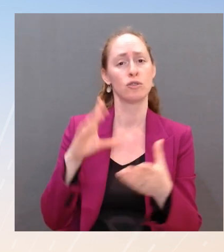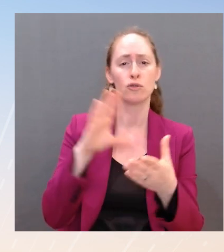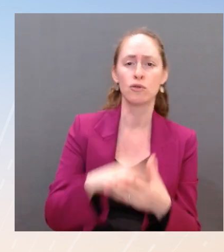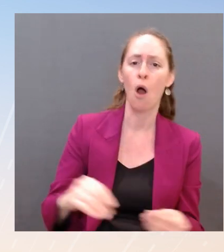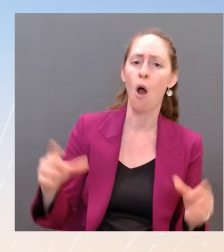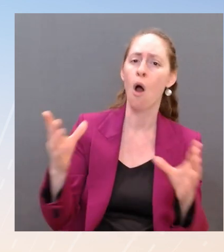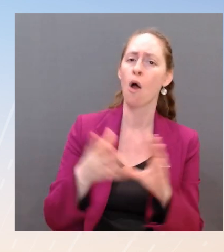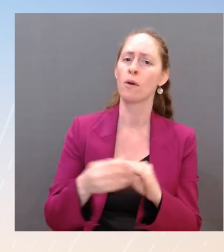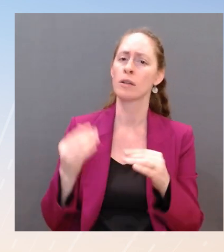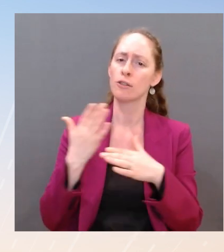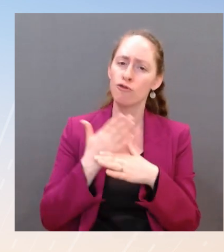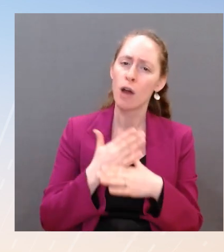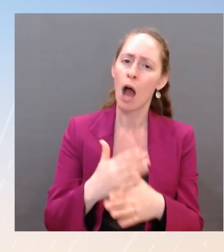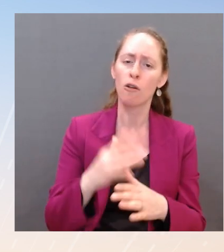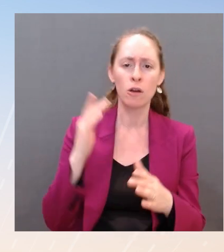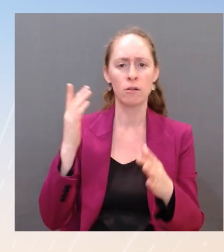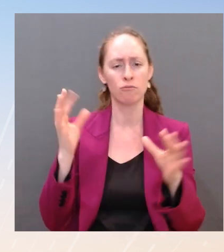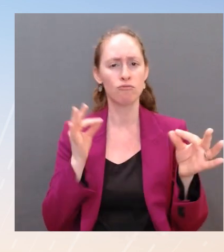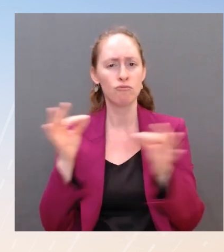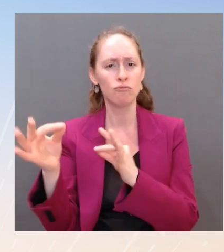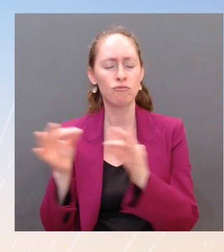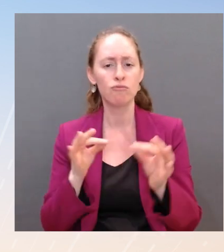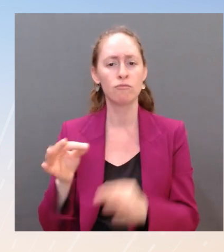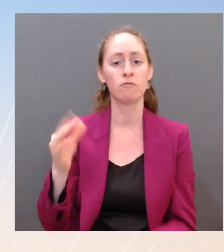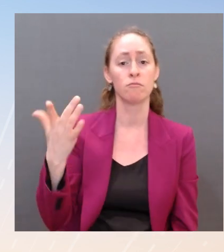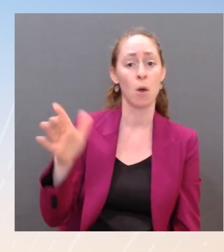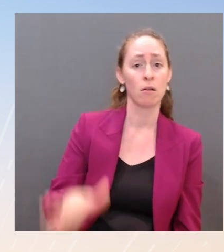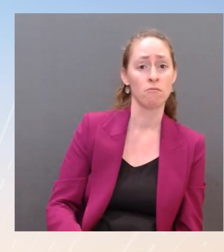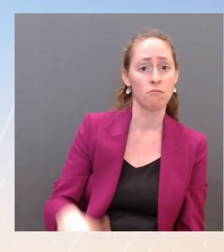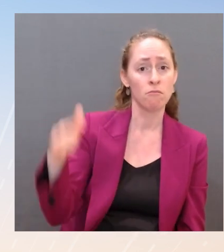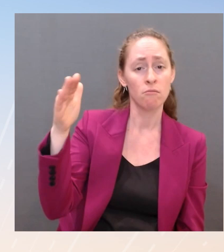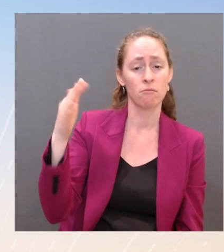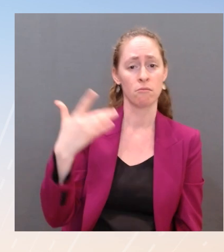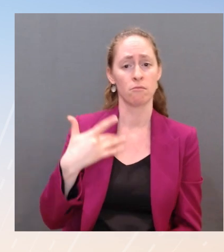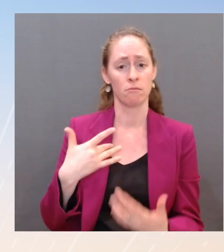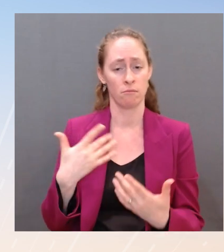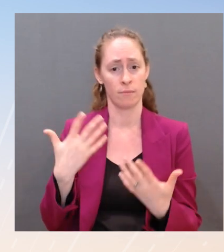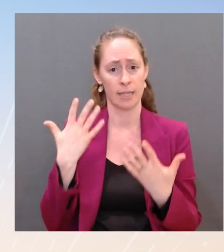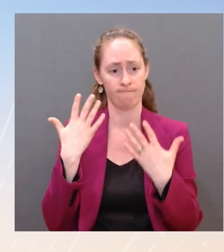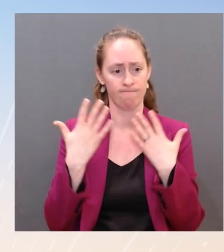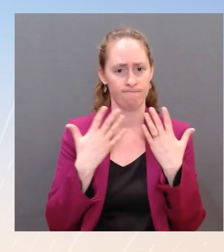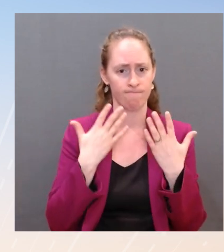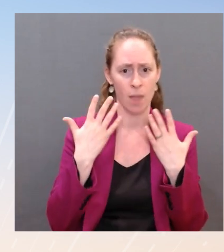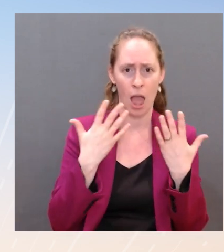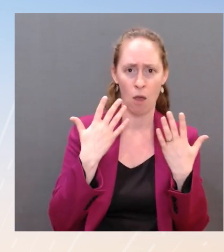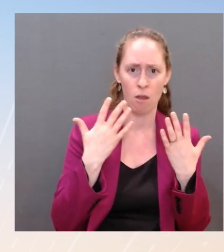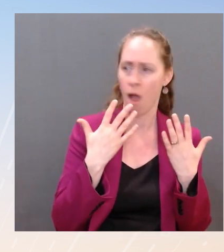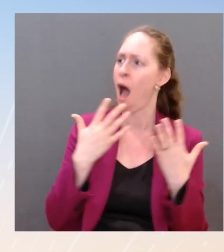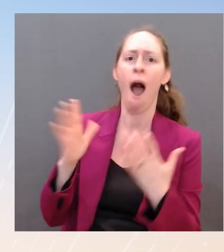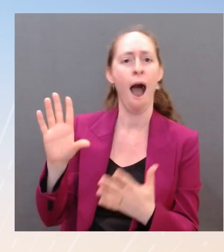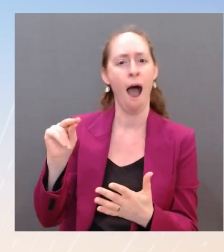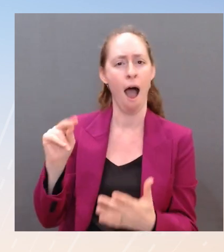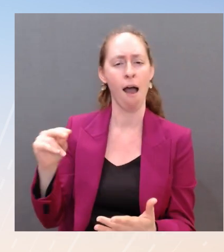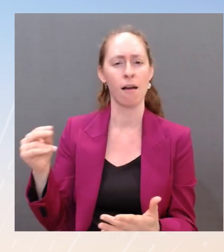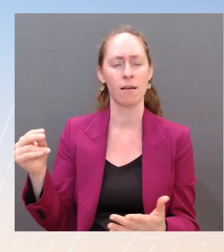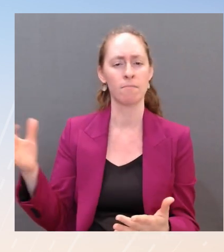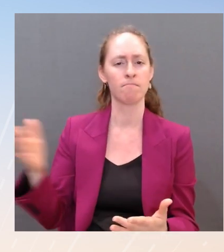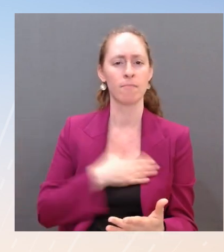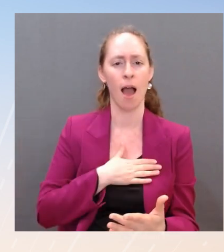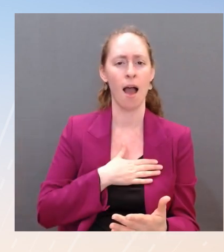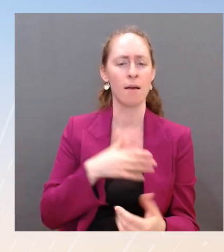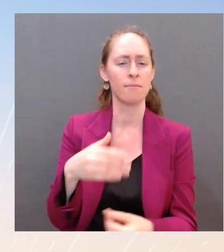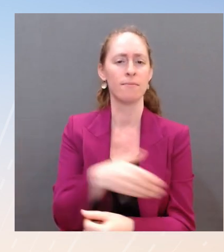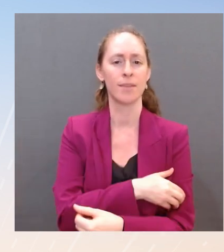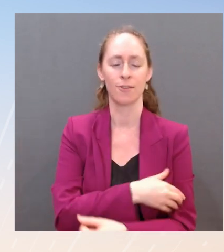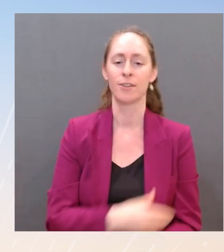the past and how they used it as their superpower, as everybody here has been using it today. And the second hub is to have a documentary,